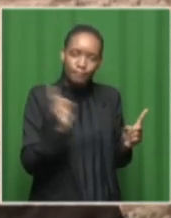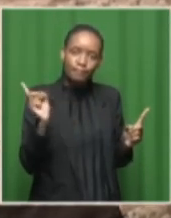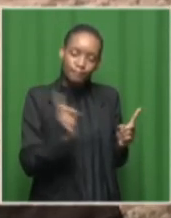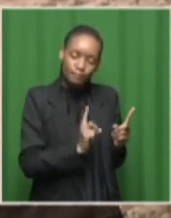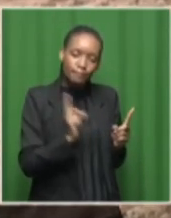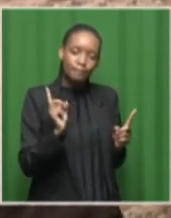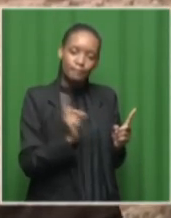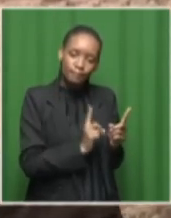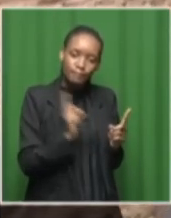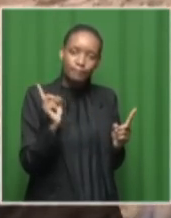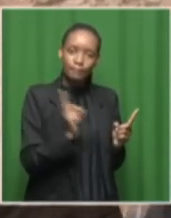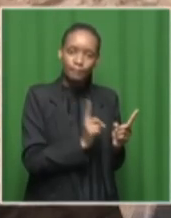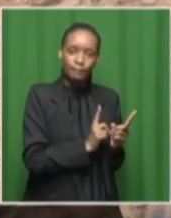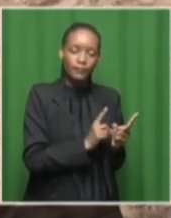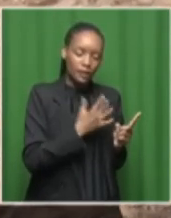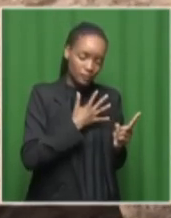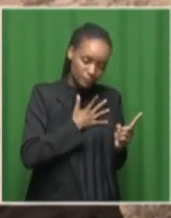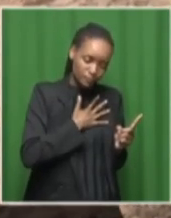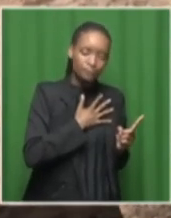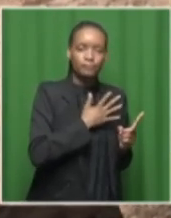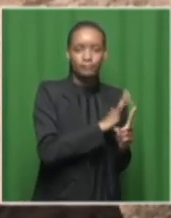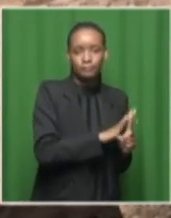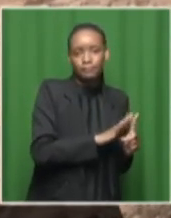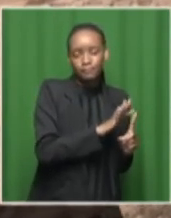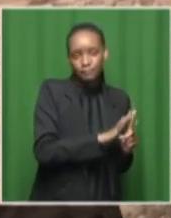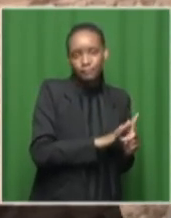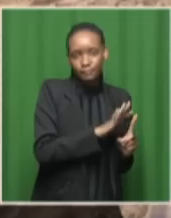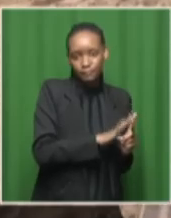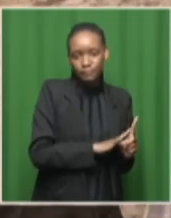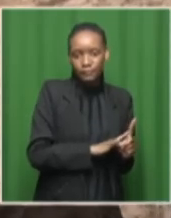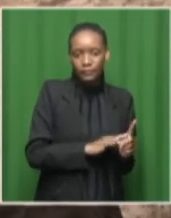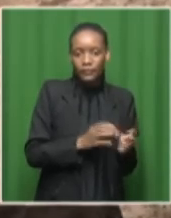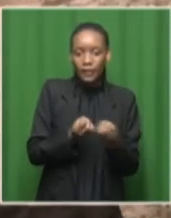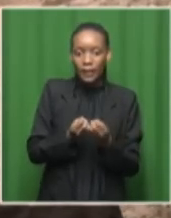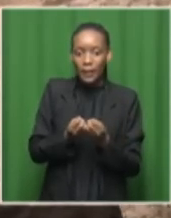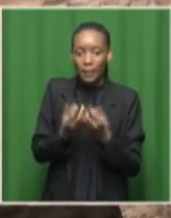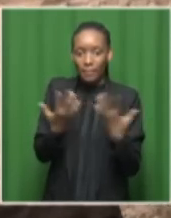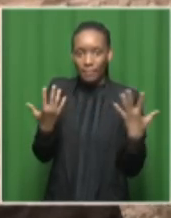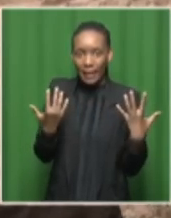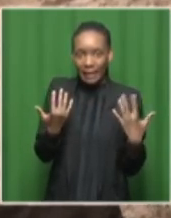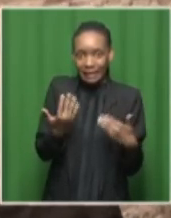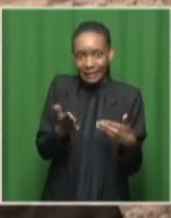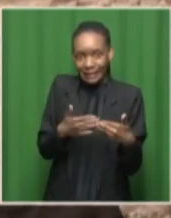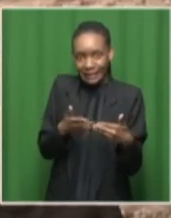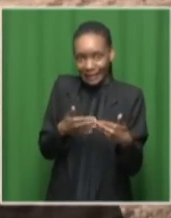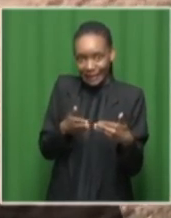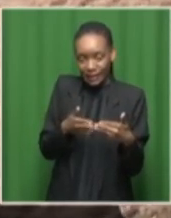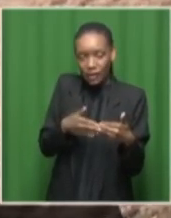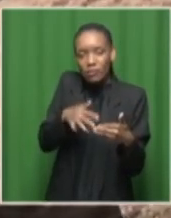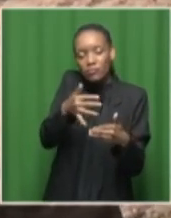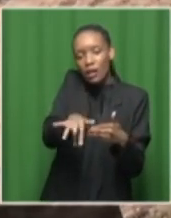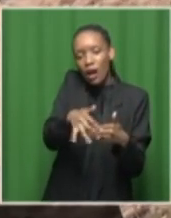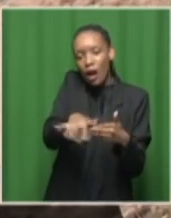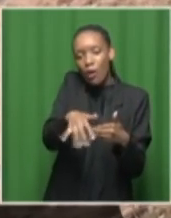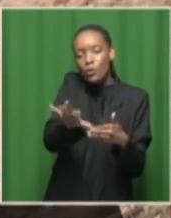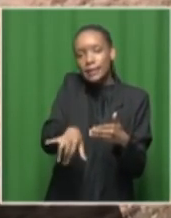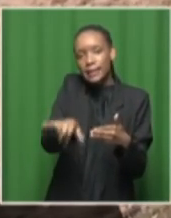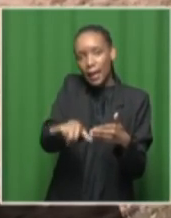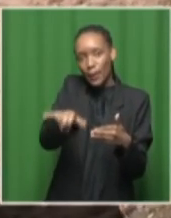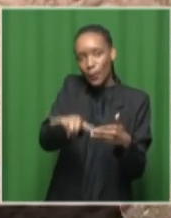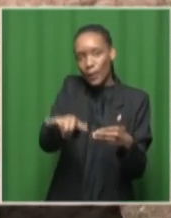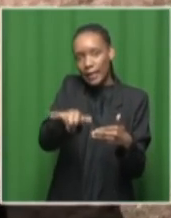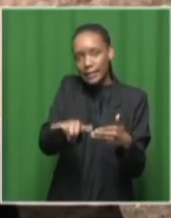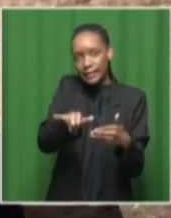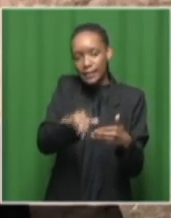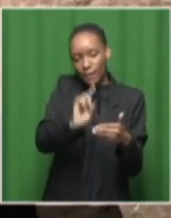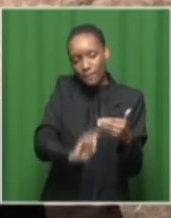last respects. Many of them are still here outside the gate. They haven't been led inside inside the